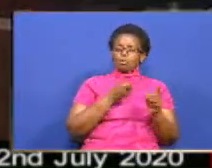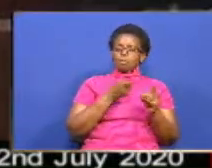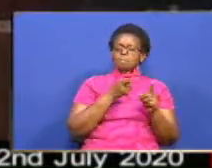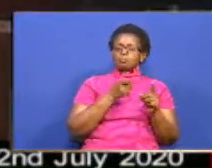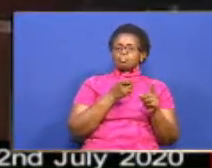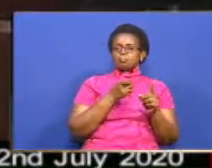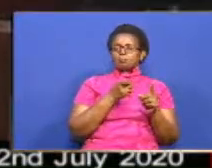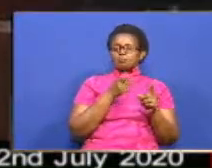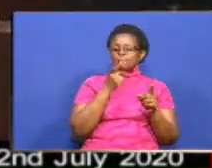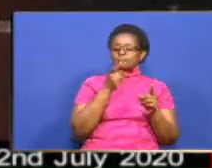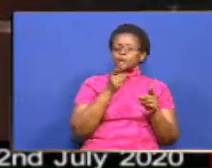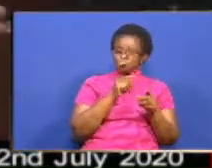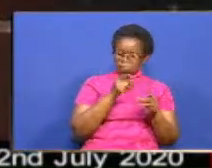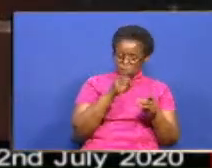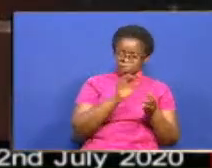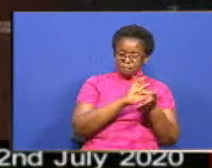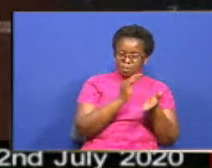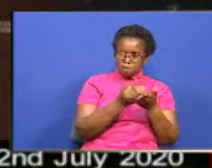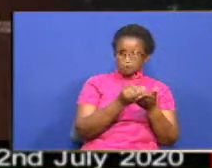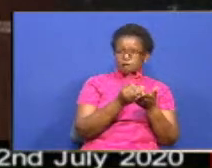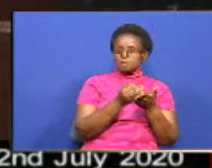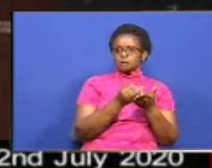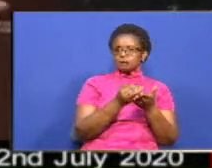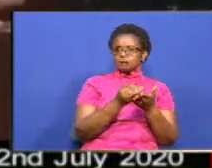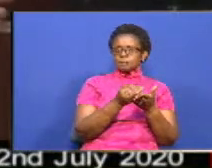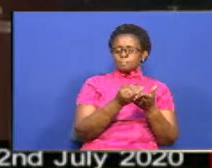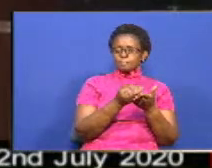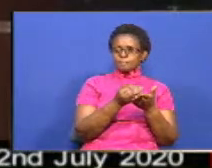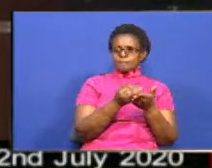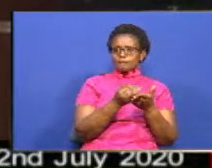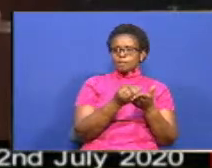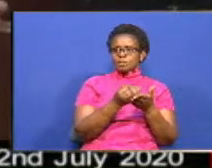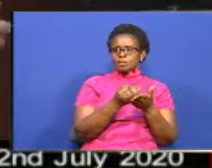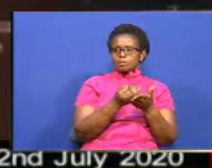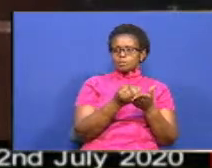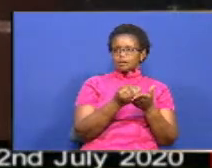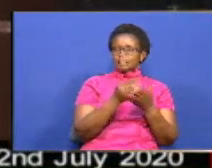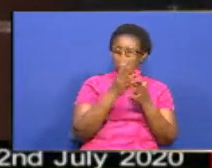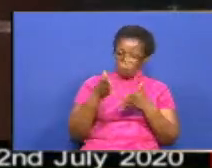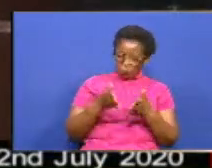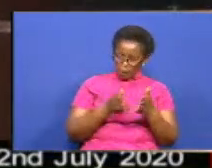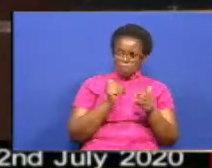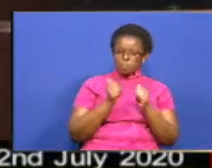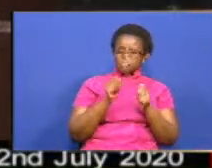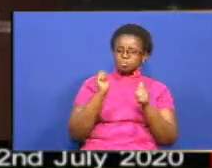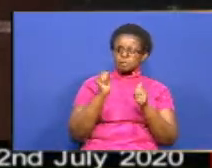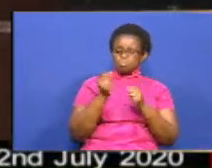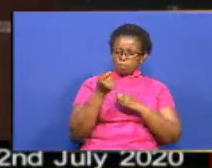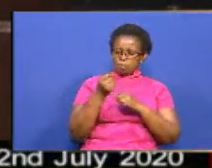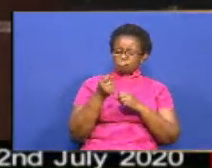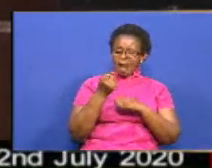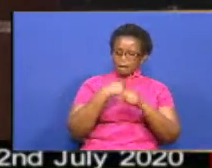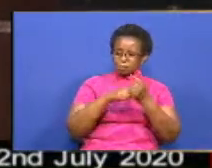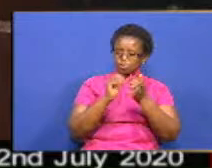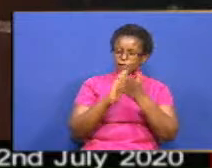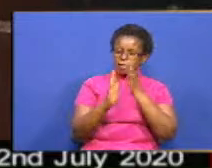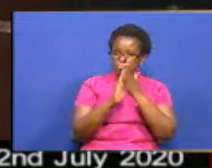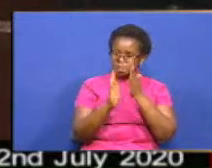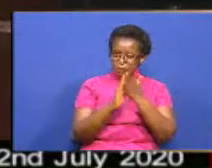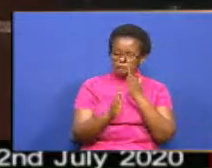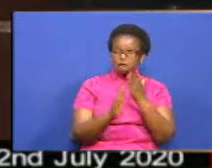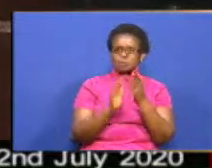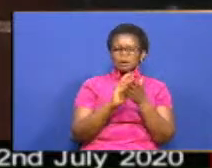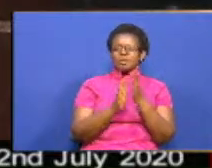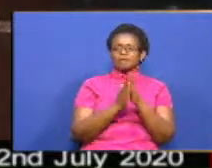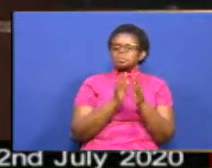these funds in a way that can now be fast-tracked and without having to, every time